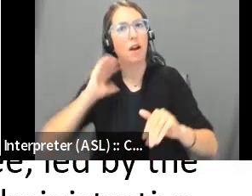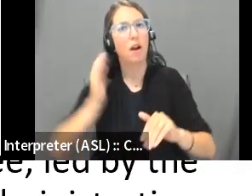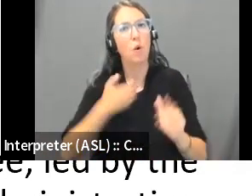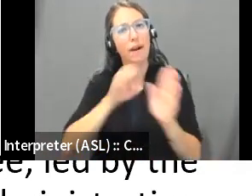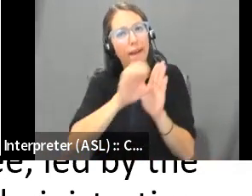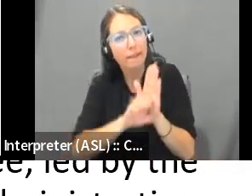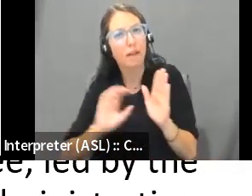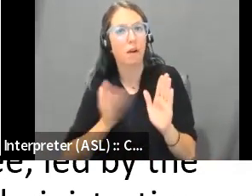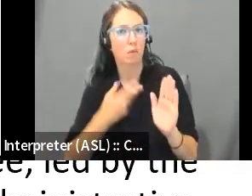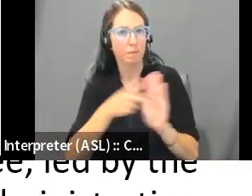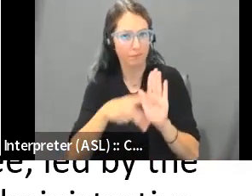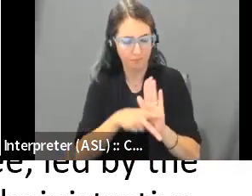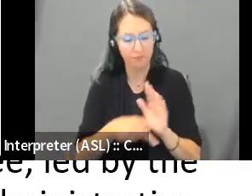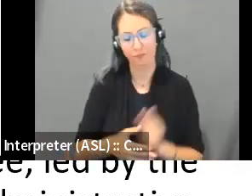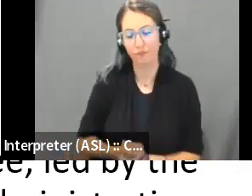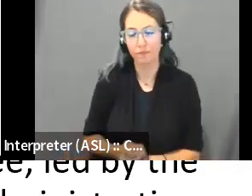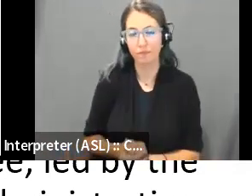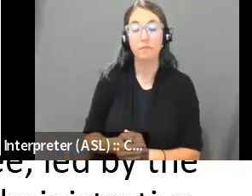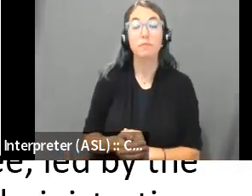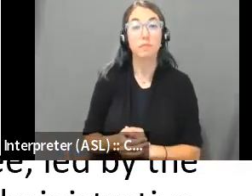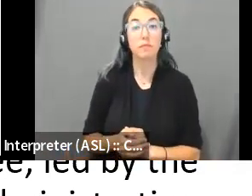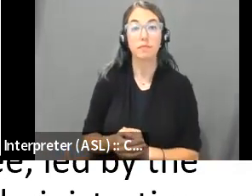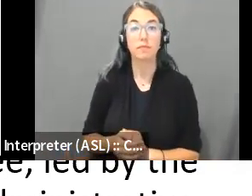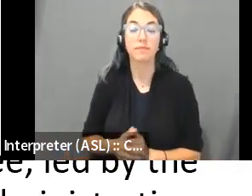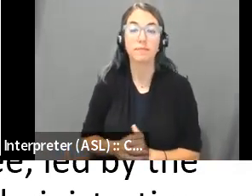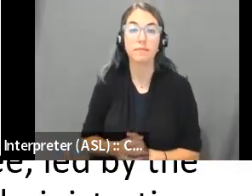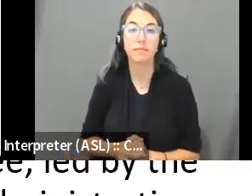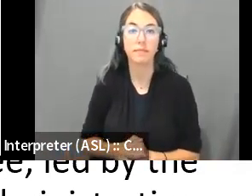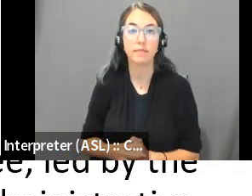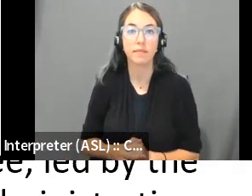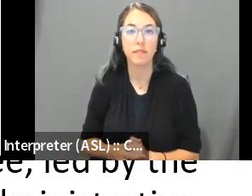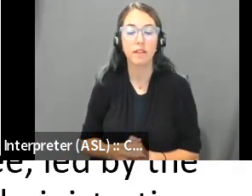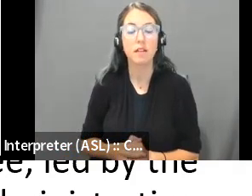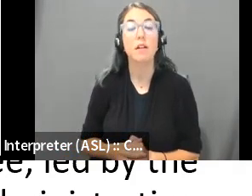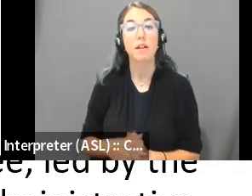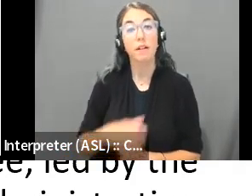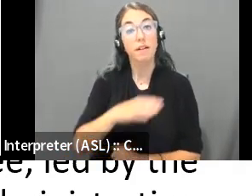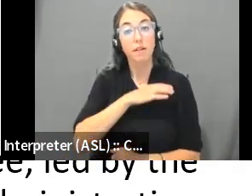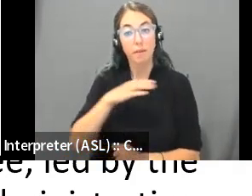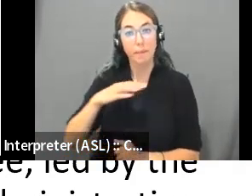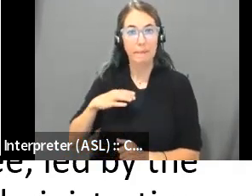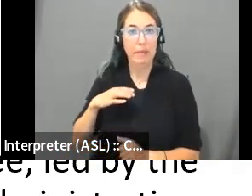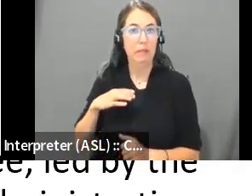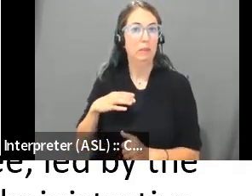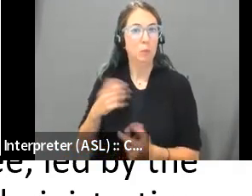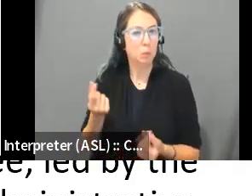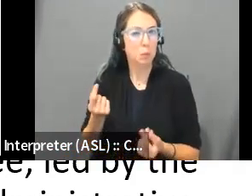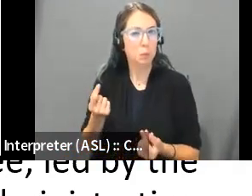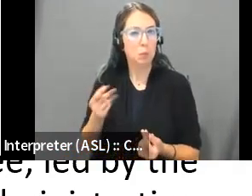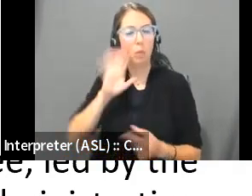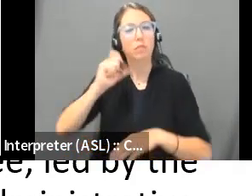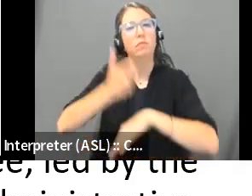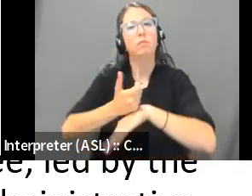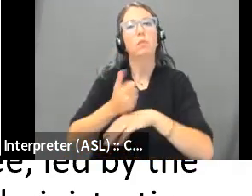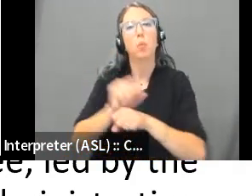going to populate and create a work plan for 3